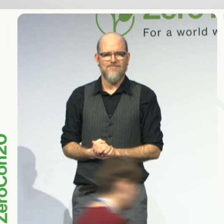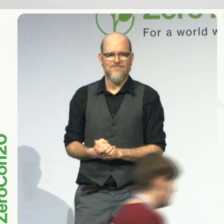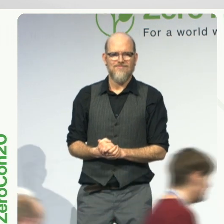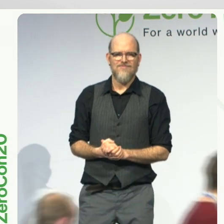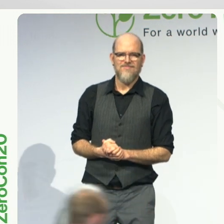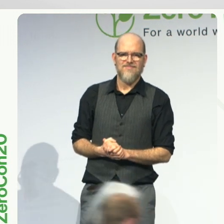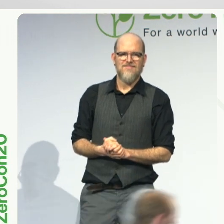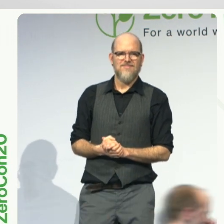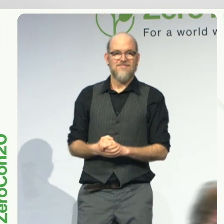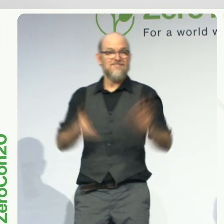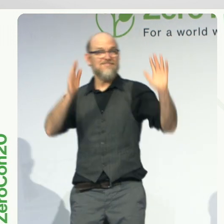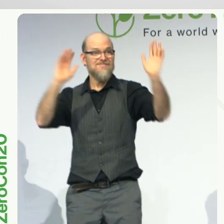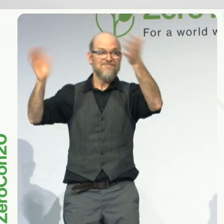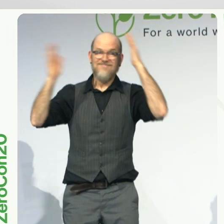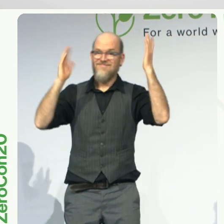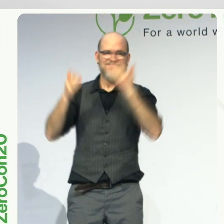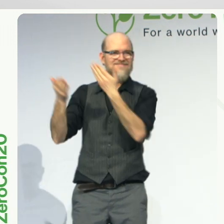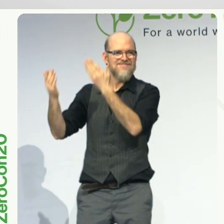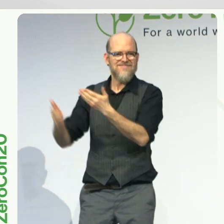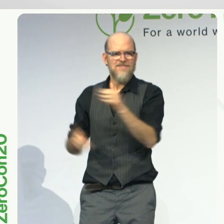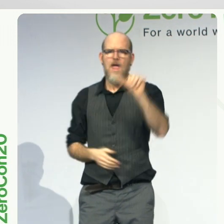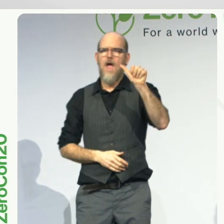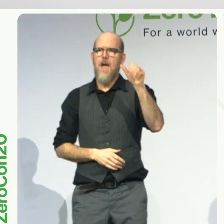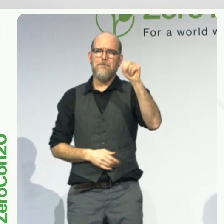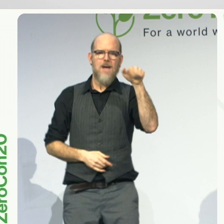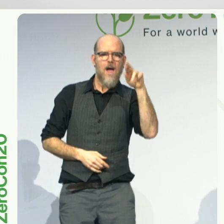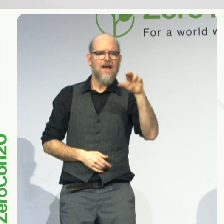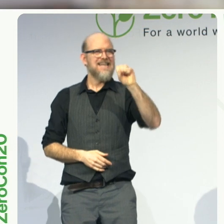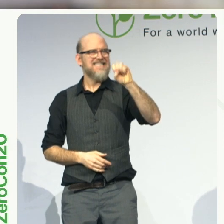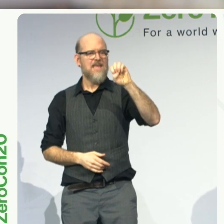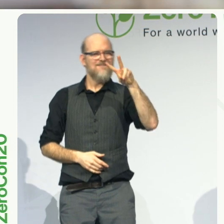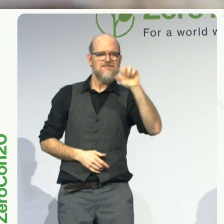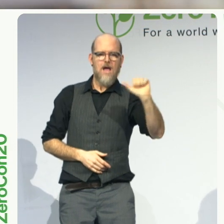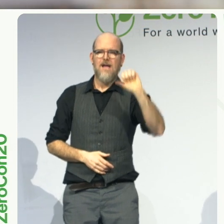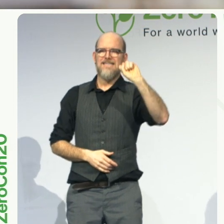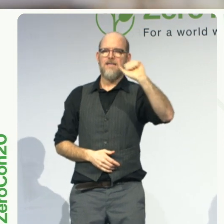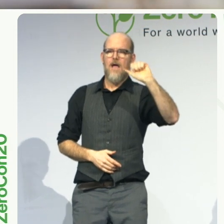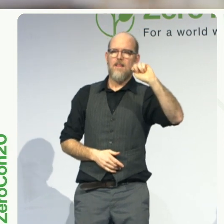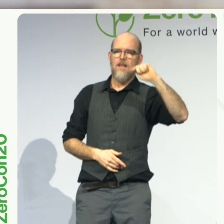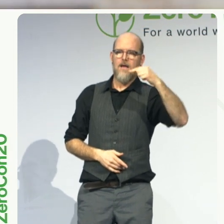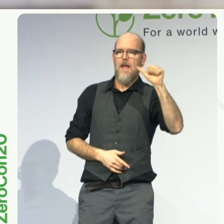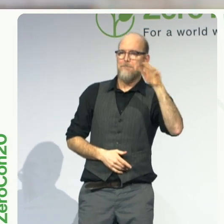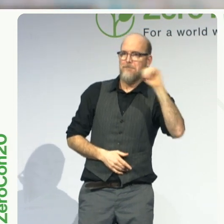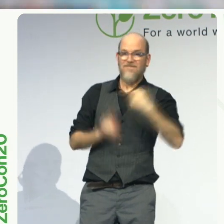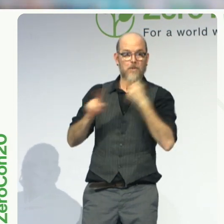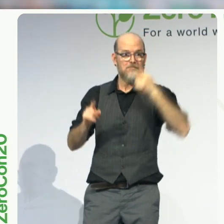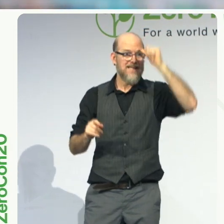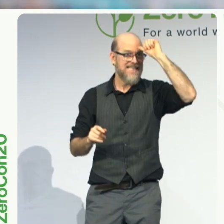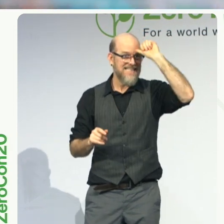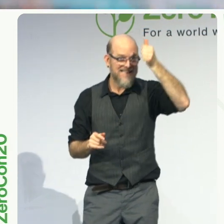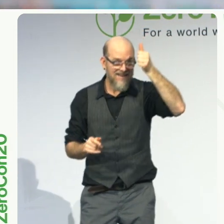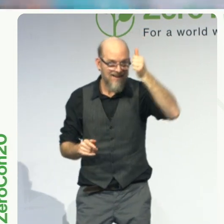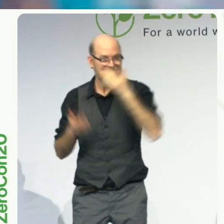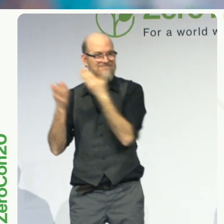Congratulations to Amar Siva Sangam from India, also an impact transfer participant. Amar Siva Sangam has trained